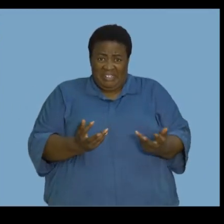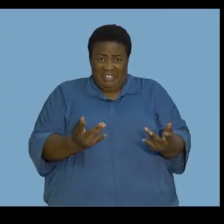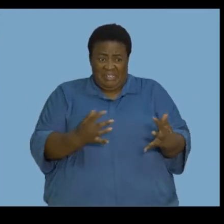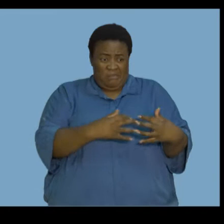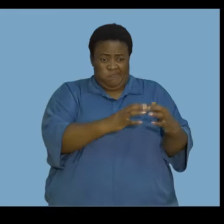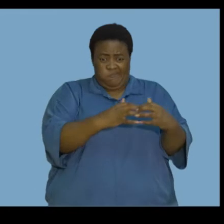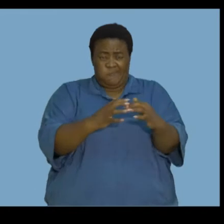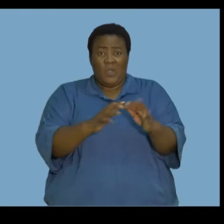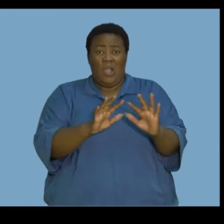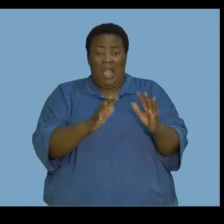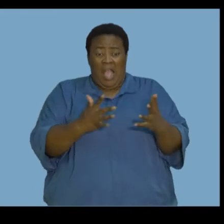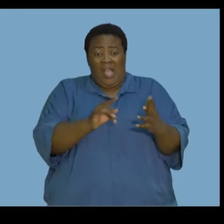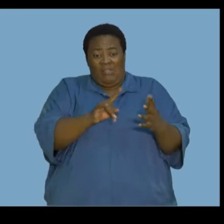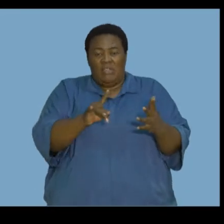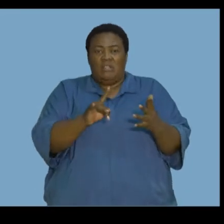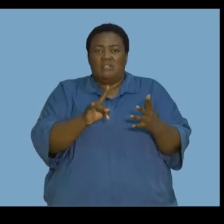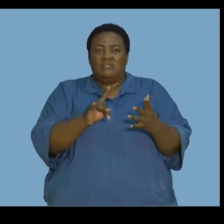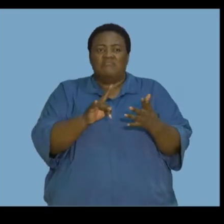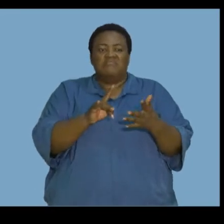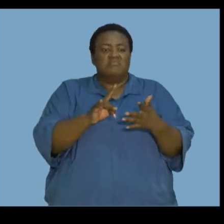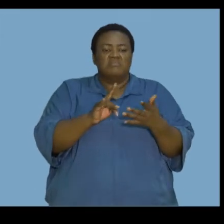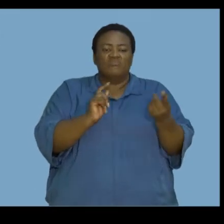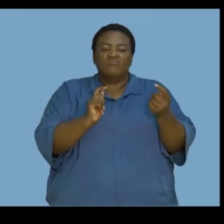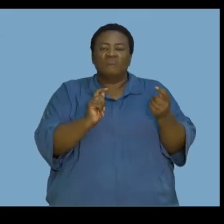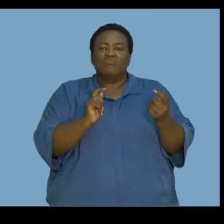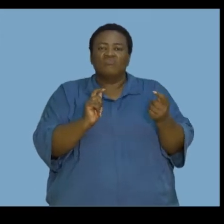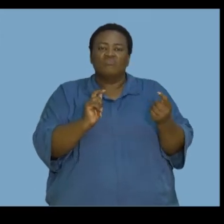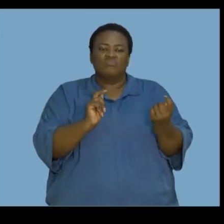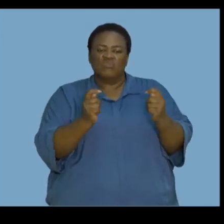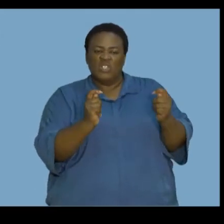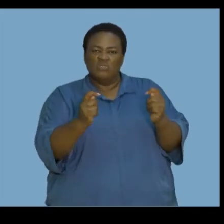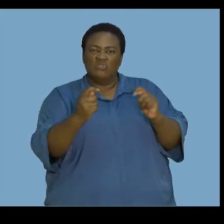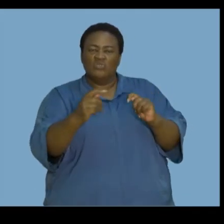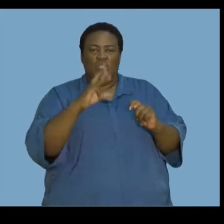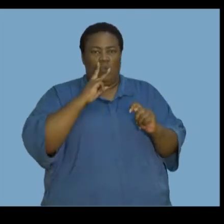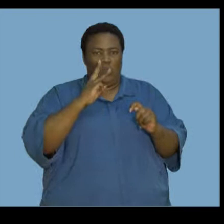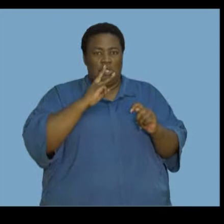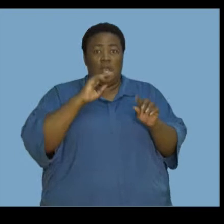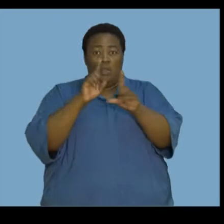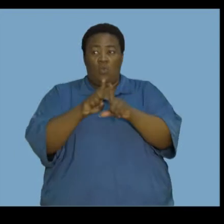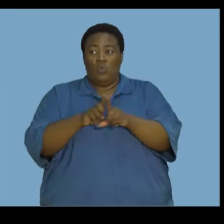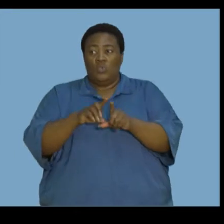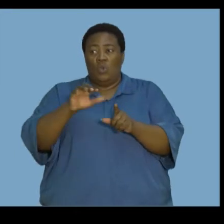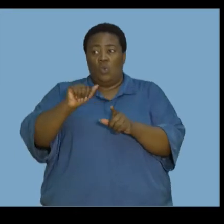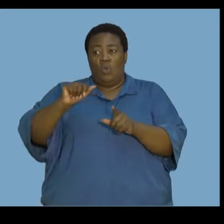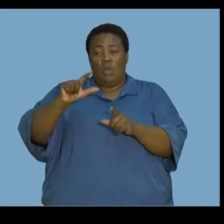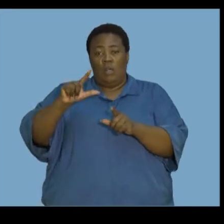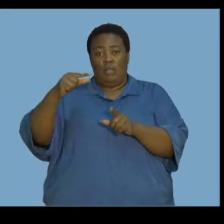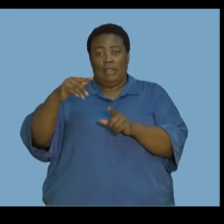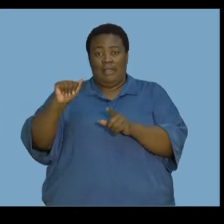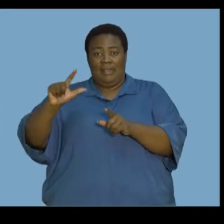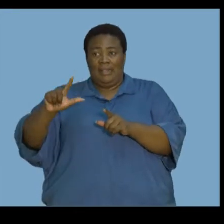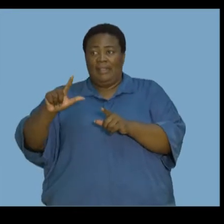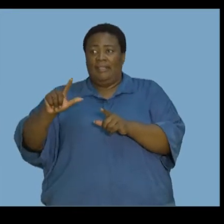how that contributes to the changing of the quality of water, as well as algal bloom, which is a growth of